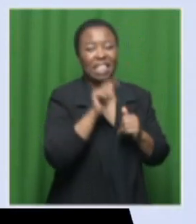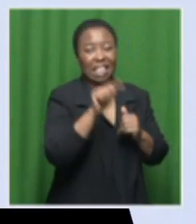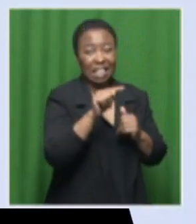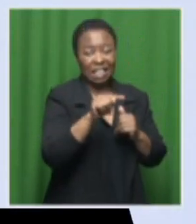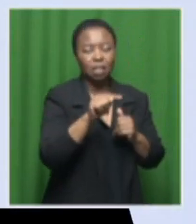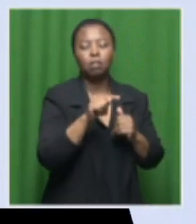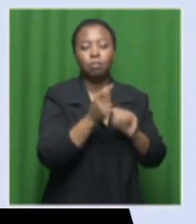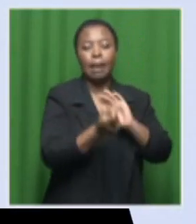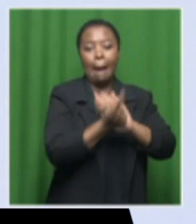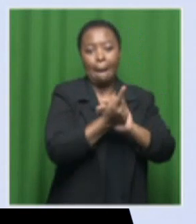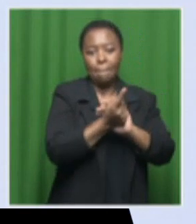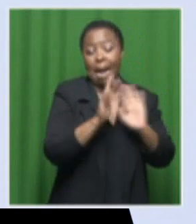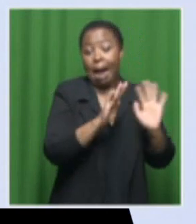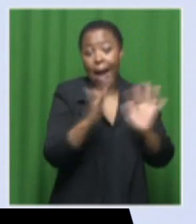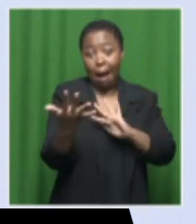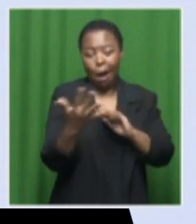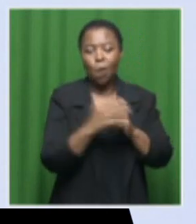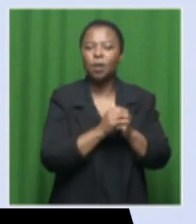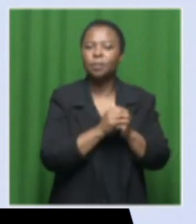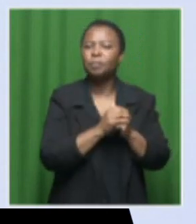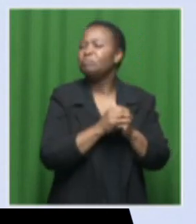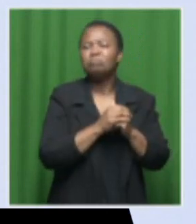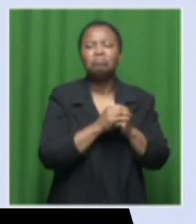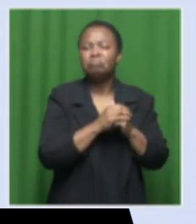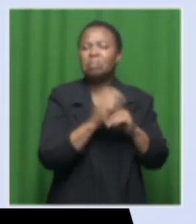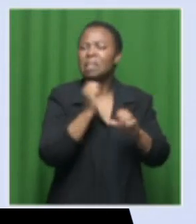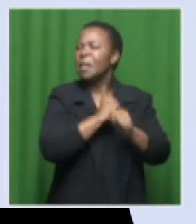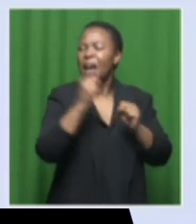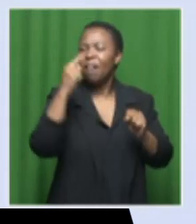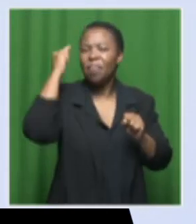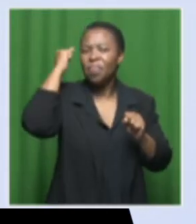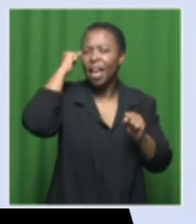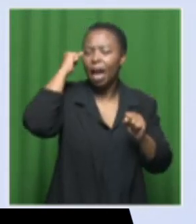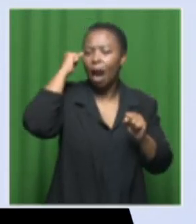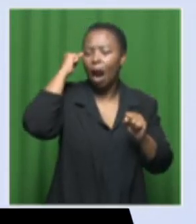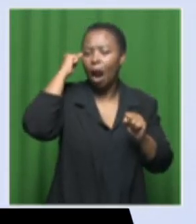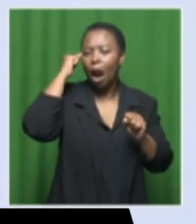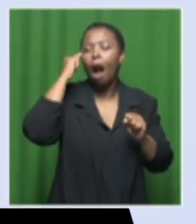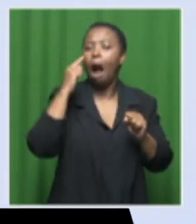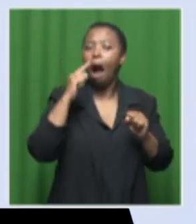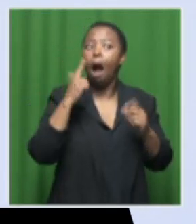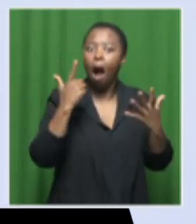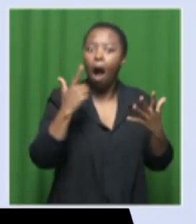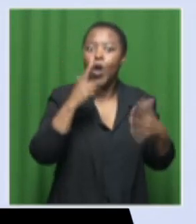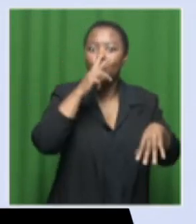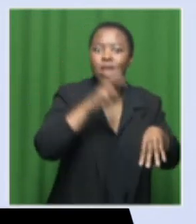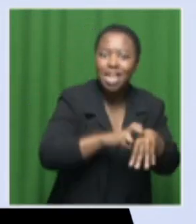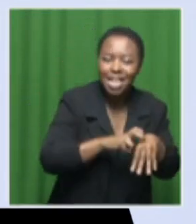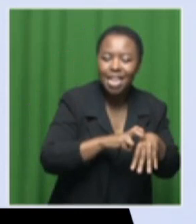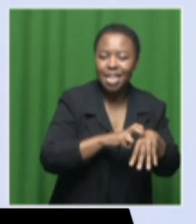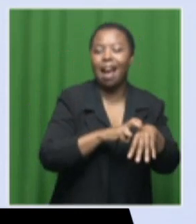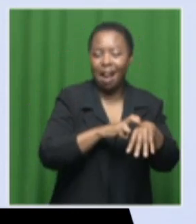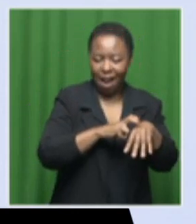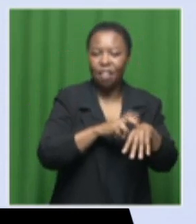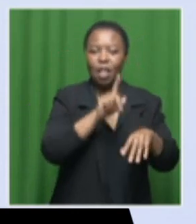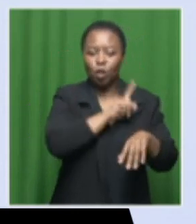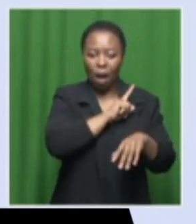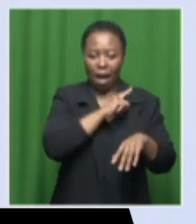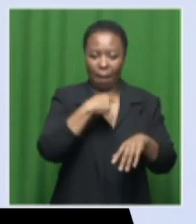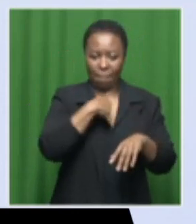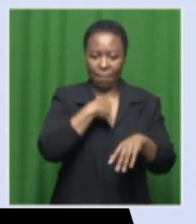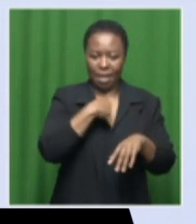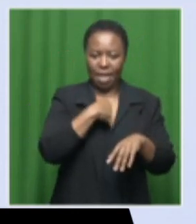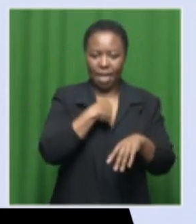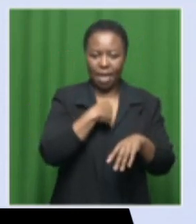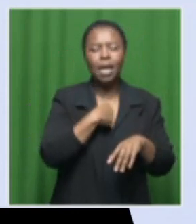as it's something that you never think of up until you need it. So I always associated myself as like I'm also